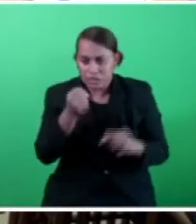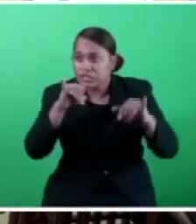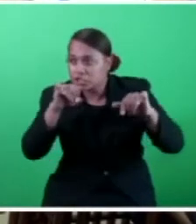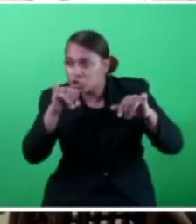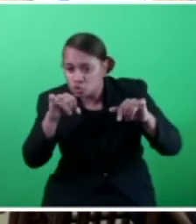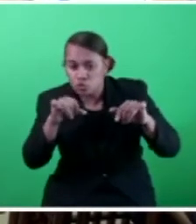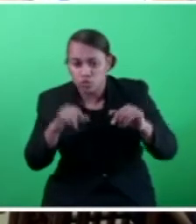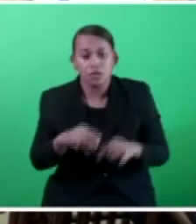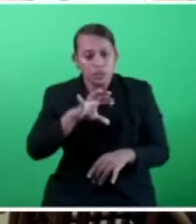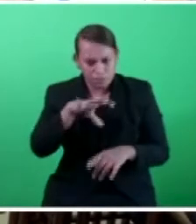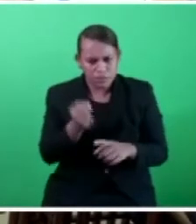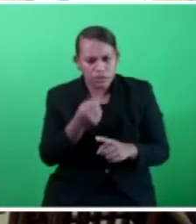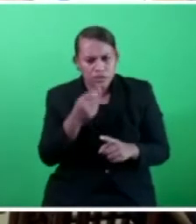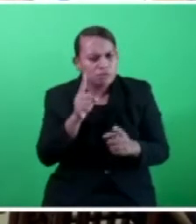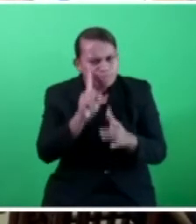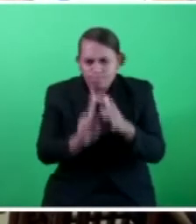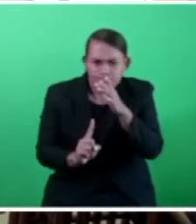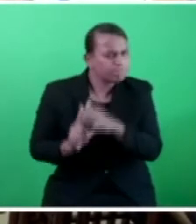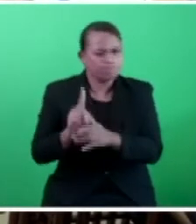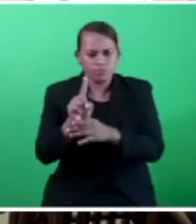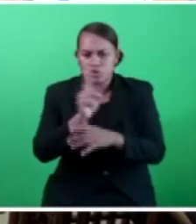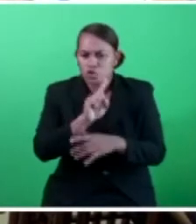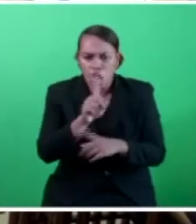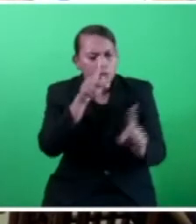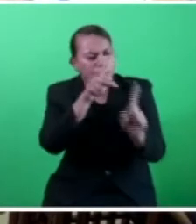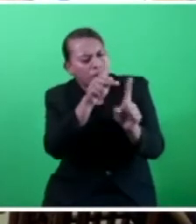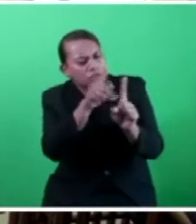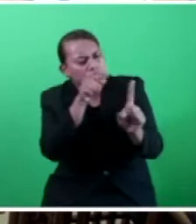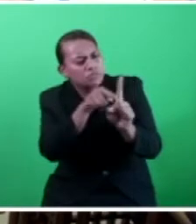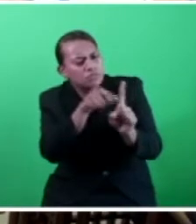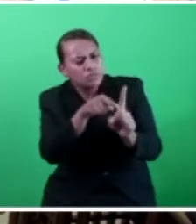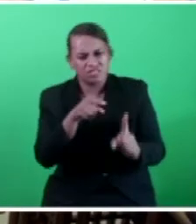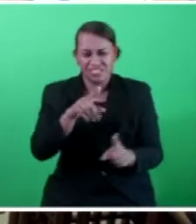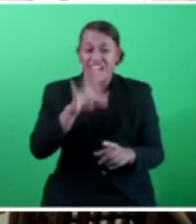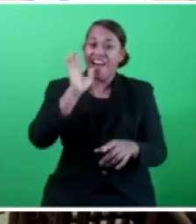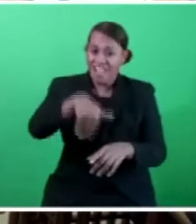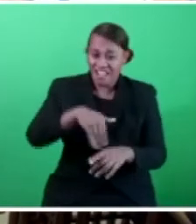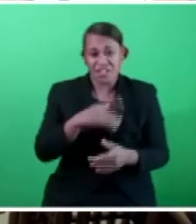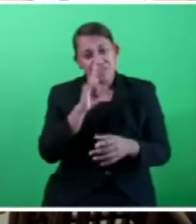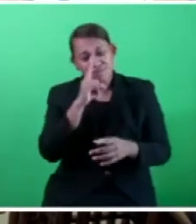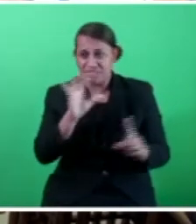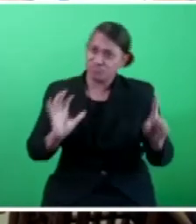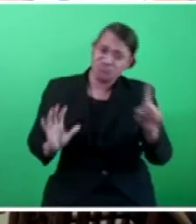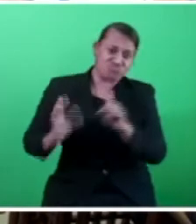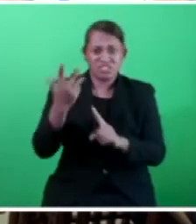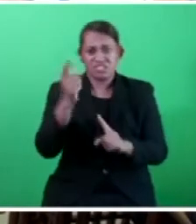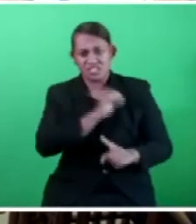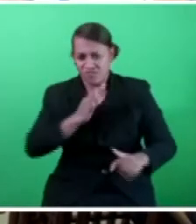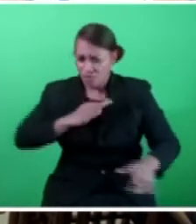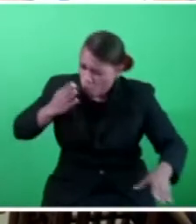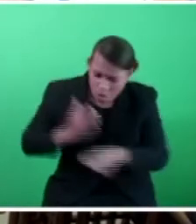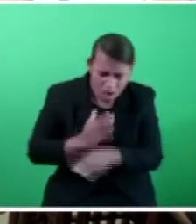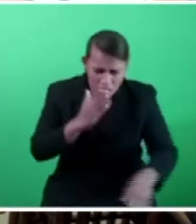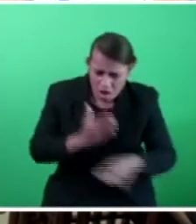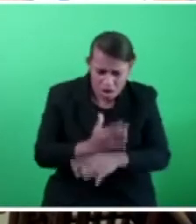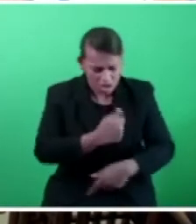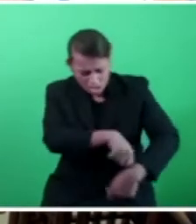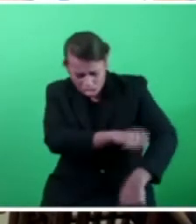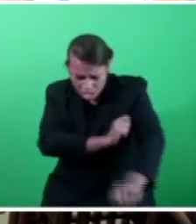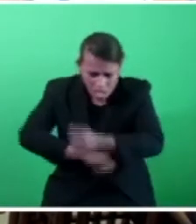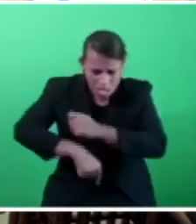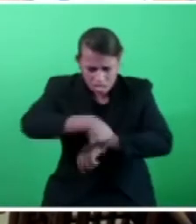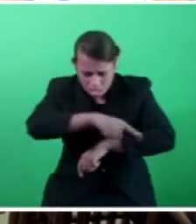the opposition think if someone who has been working on the measles outbreak, 2 tropical cyclone responses, preparing